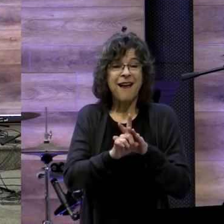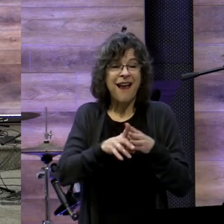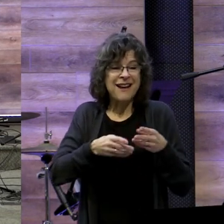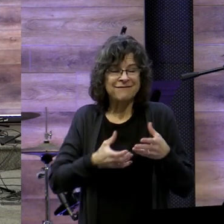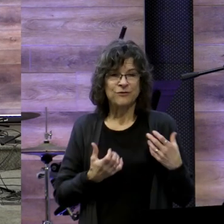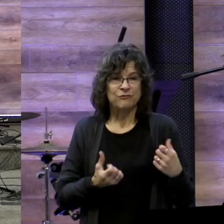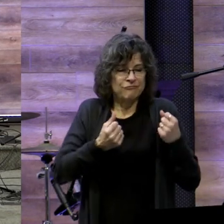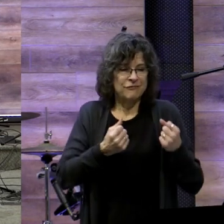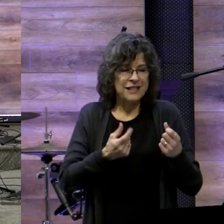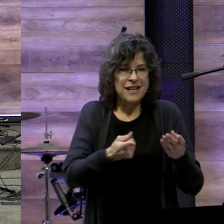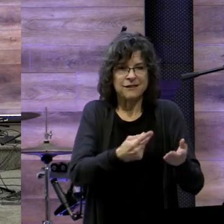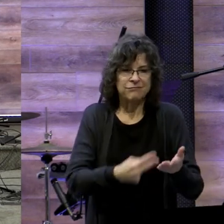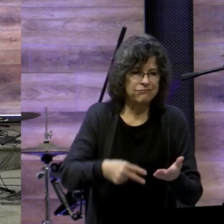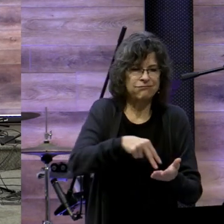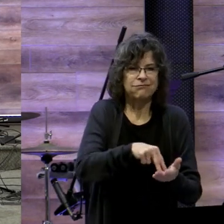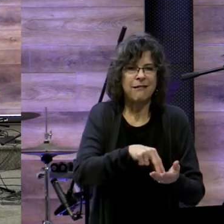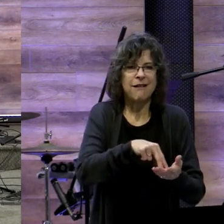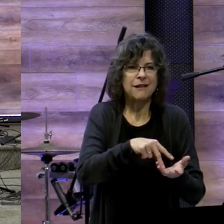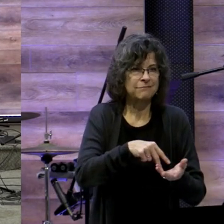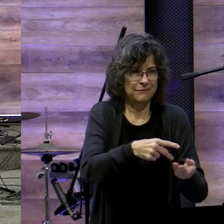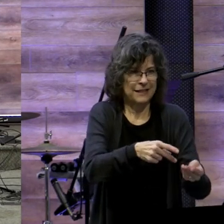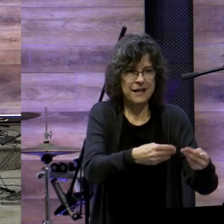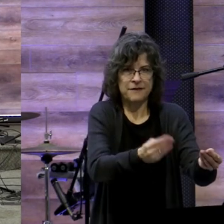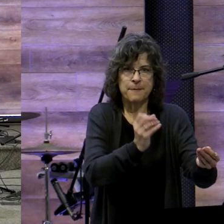and gives him back to her mother.